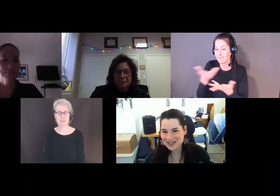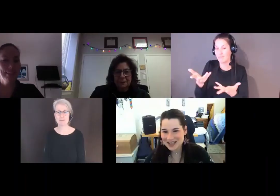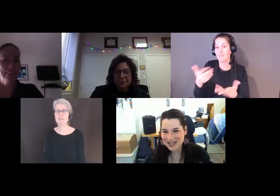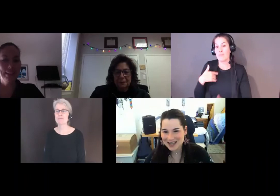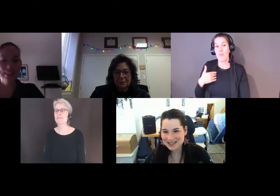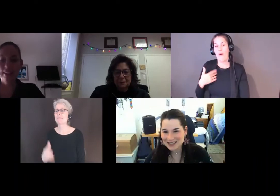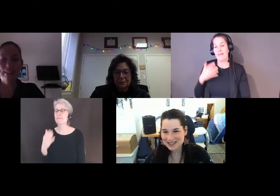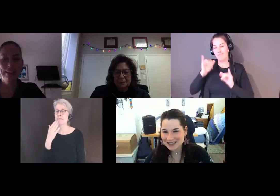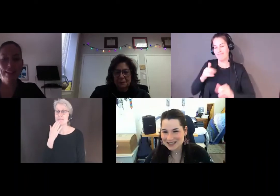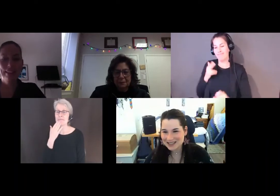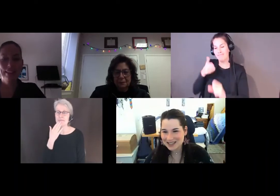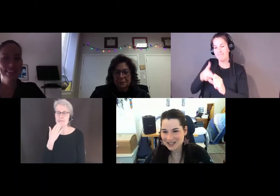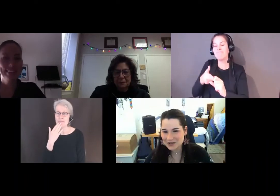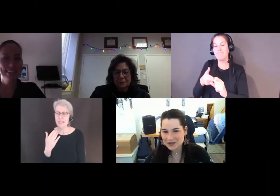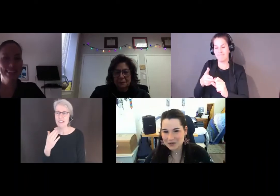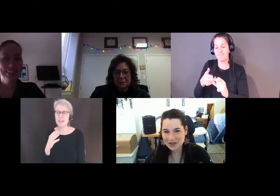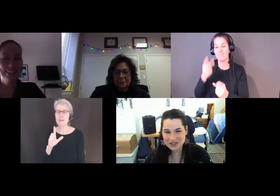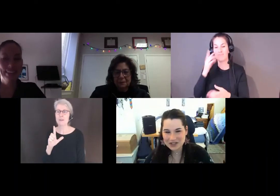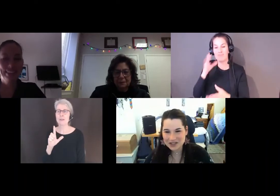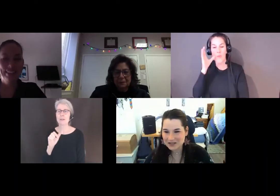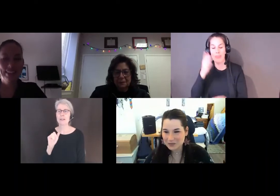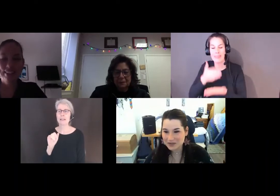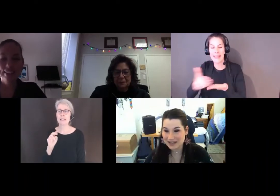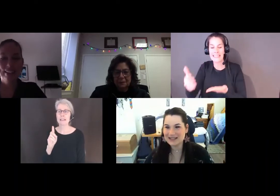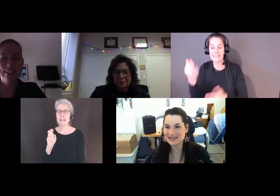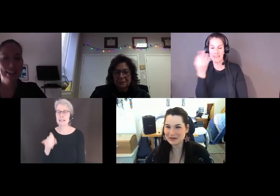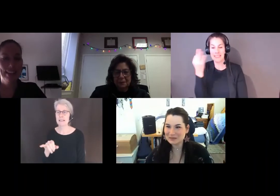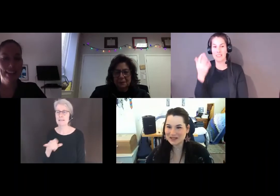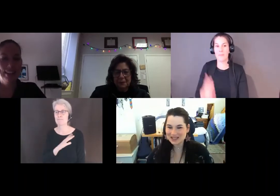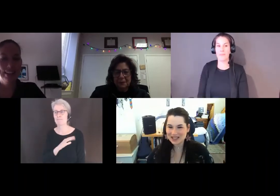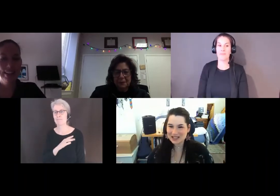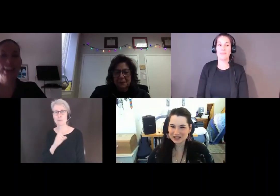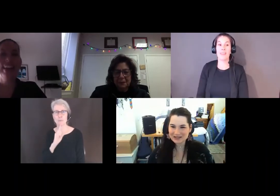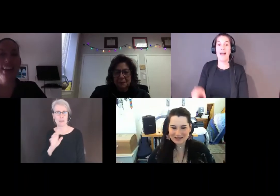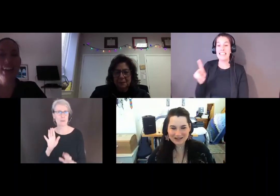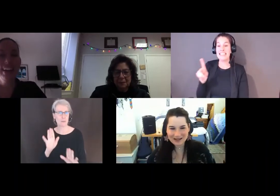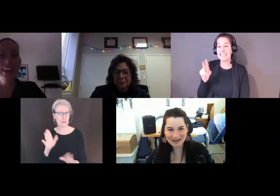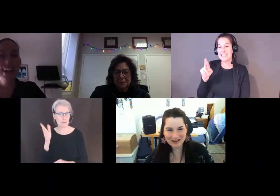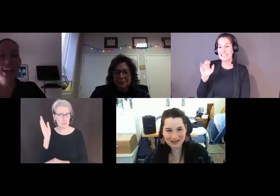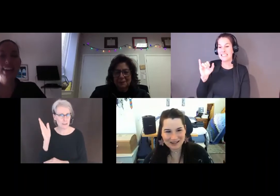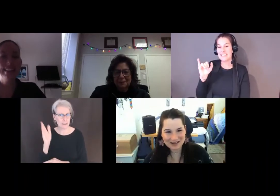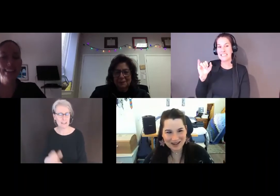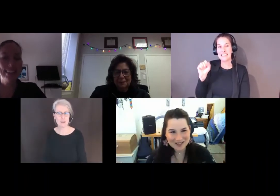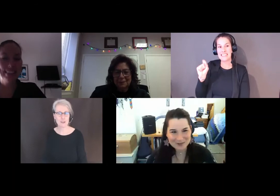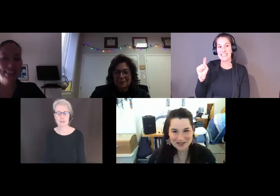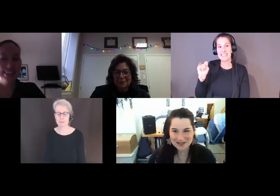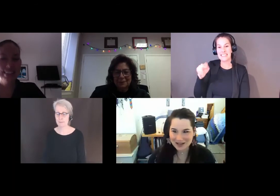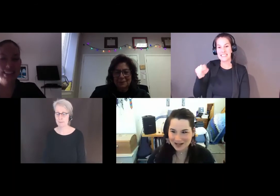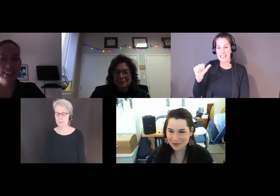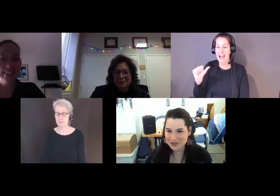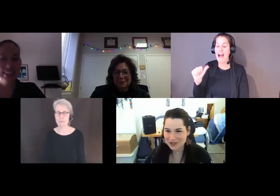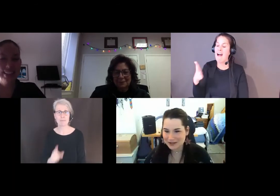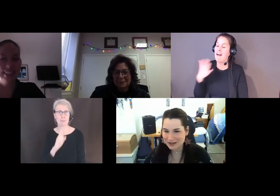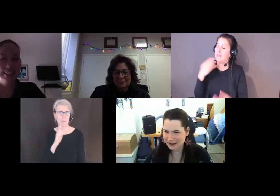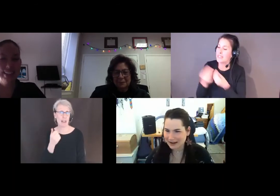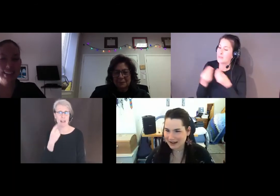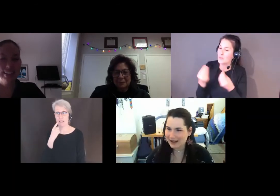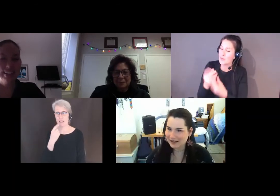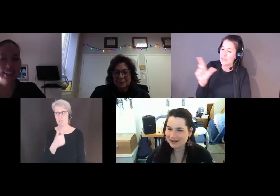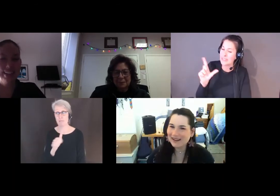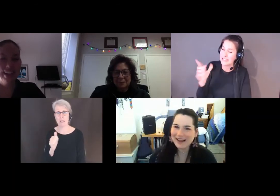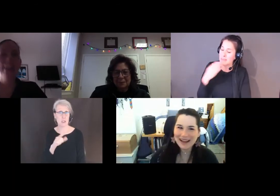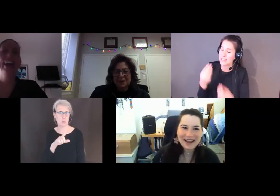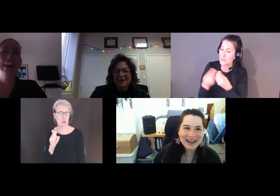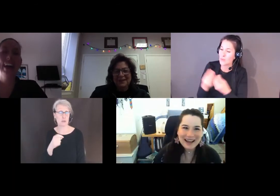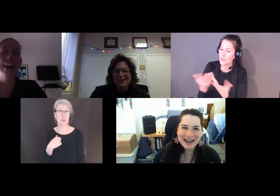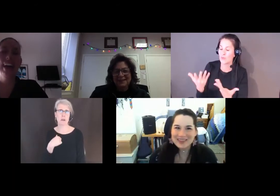Wow, that's fantastic, Lindsay. Thank you so much. That was an excellent presentation and answered basically any question that I